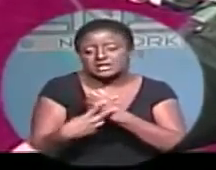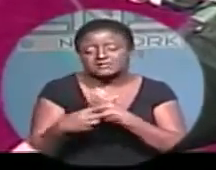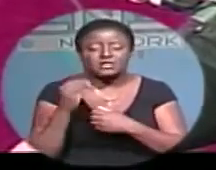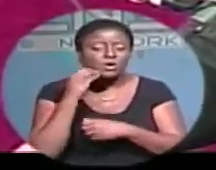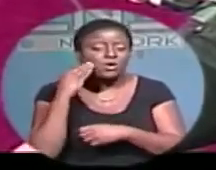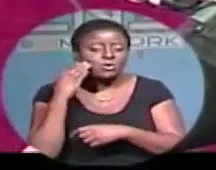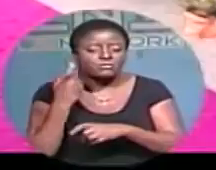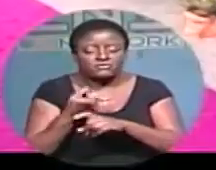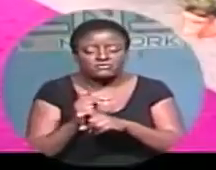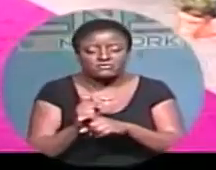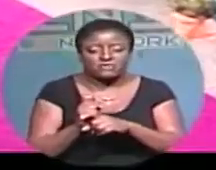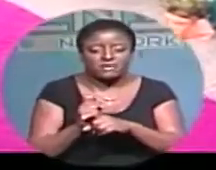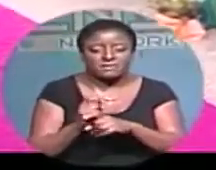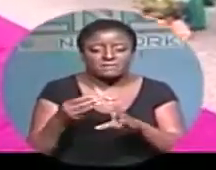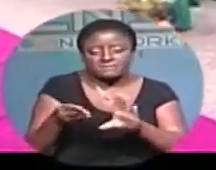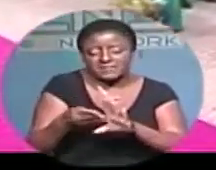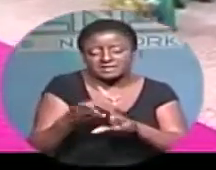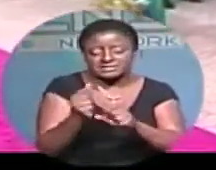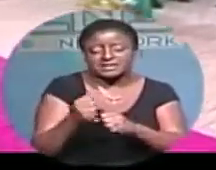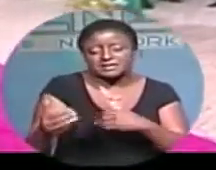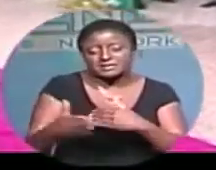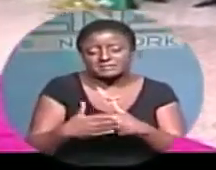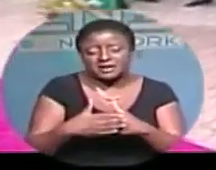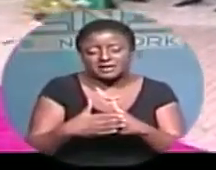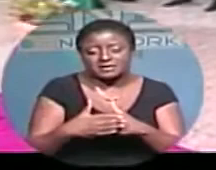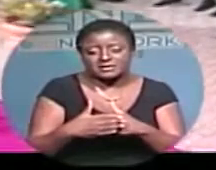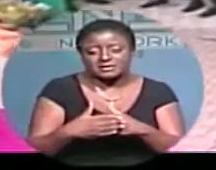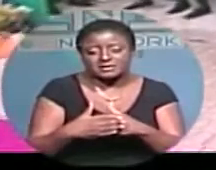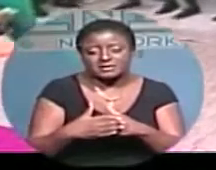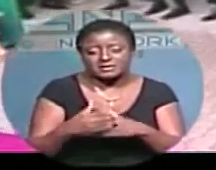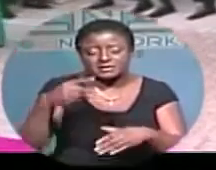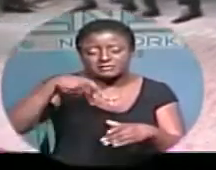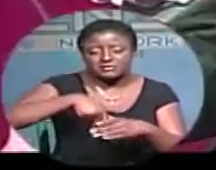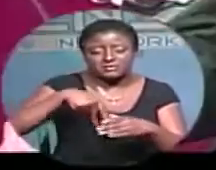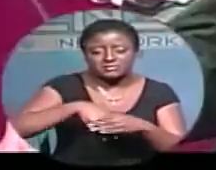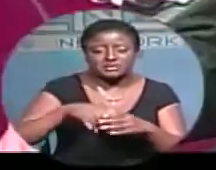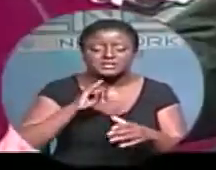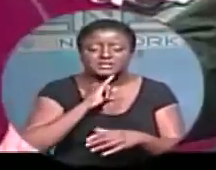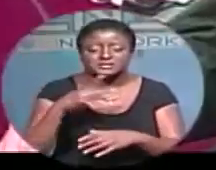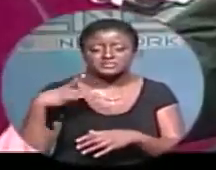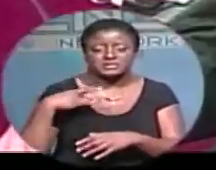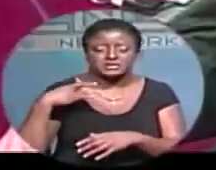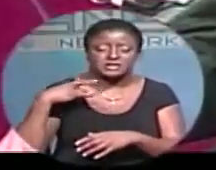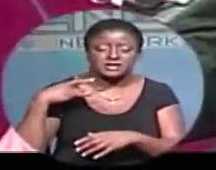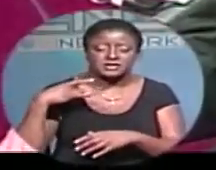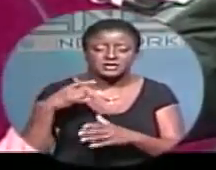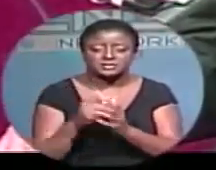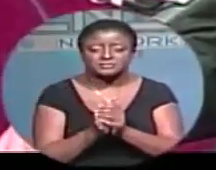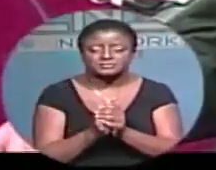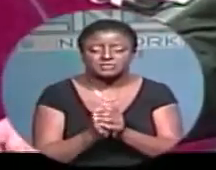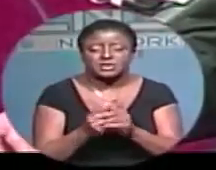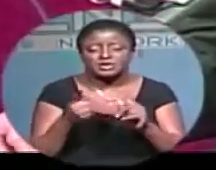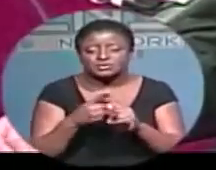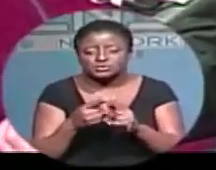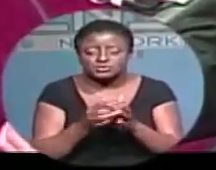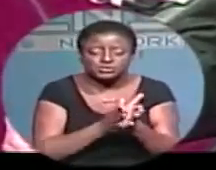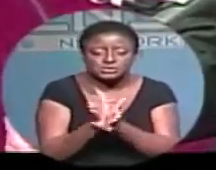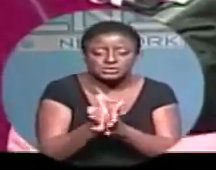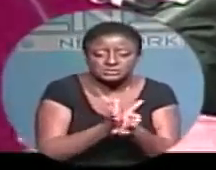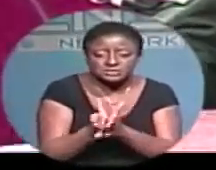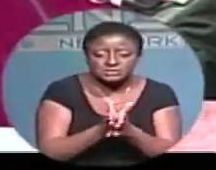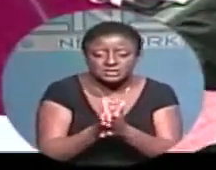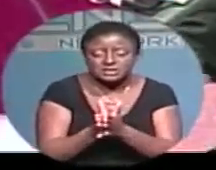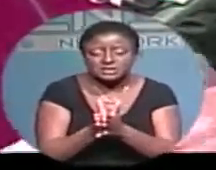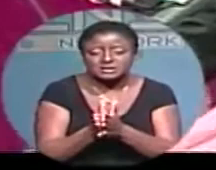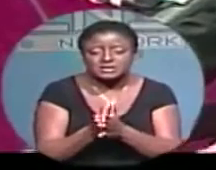Participation in such a program would be voluntary. My government, in an effort to stimulate the real estate market, will